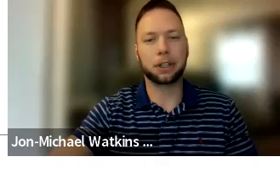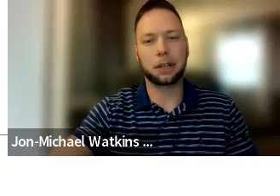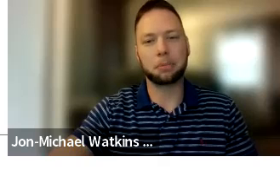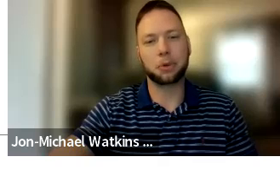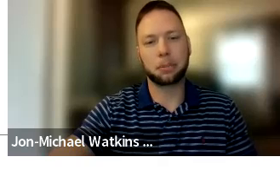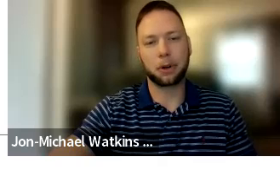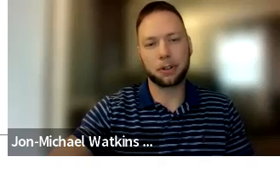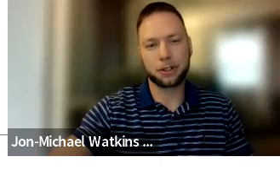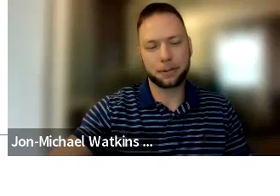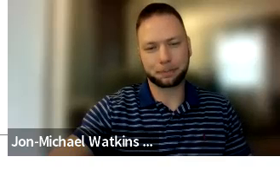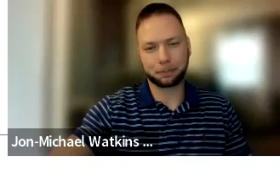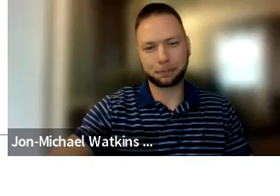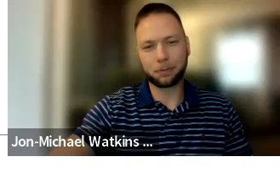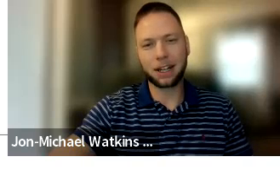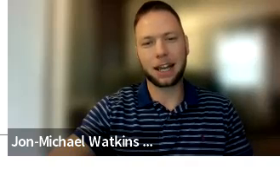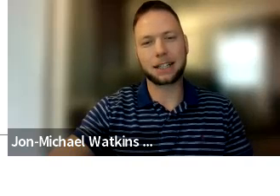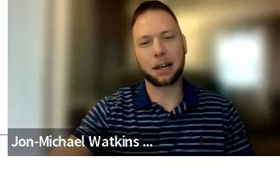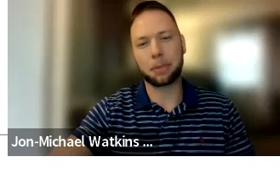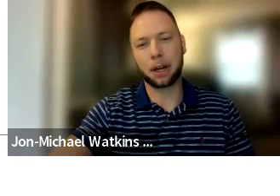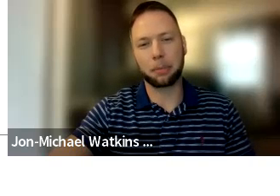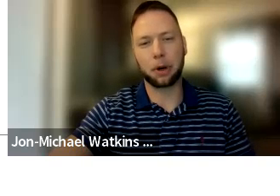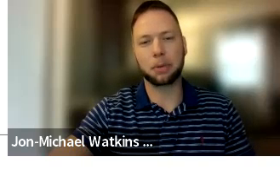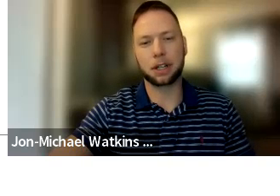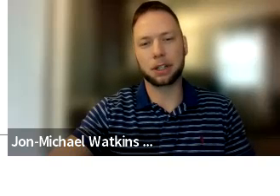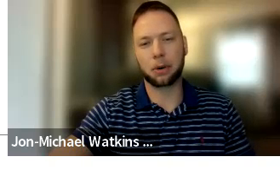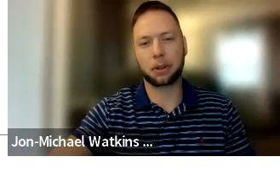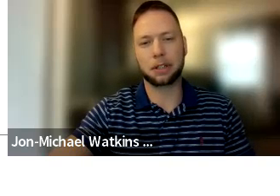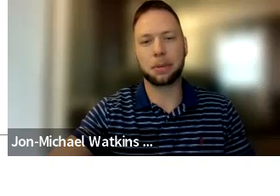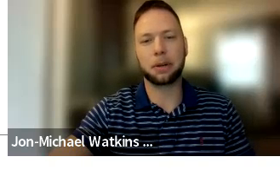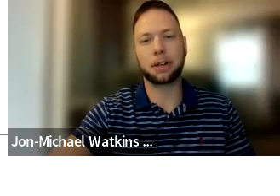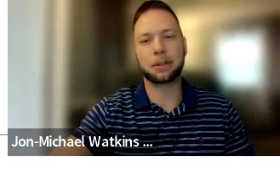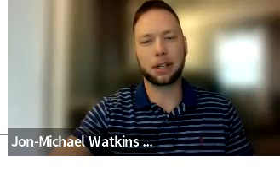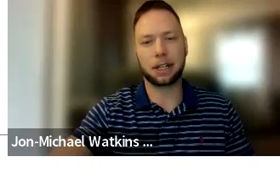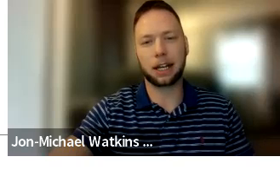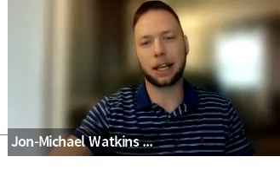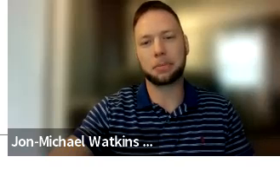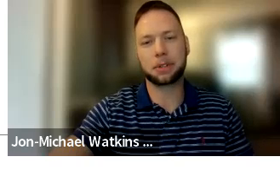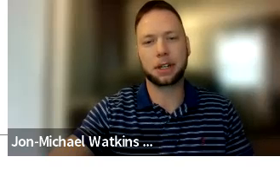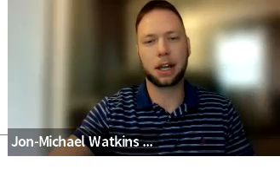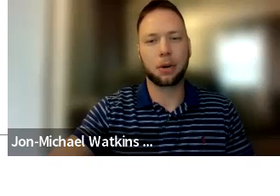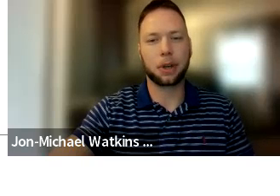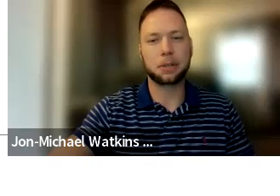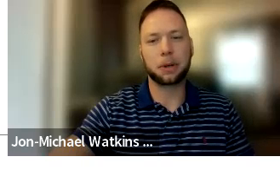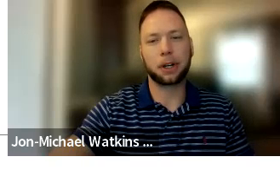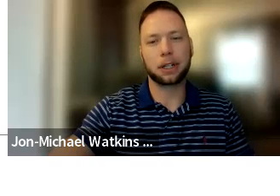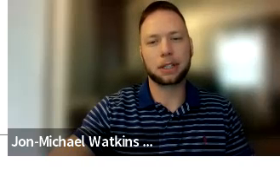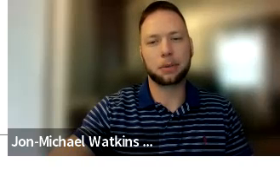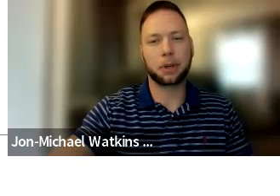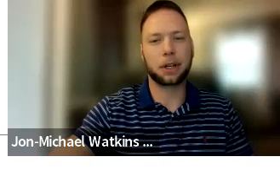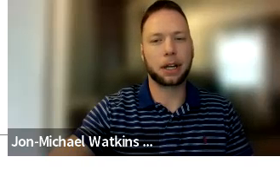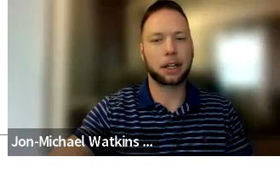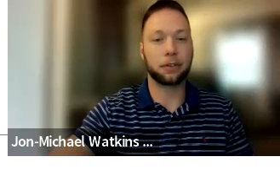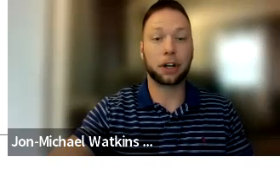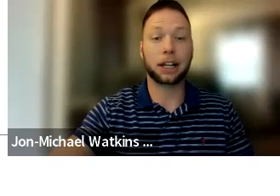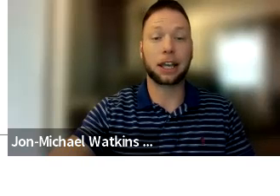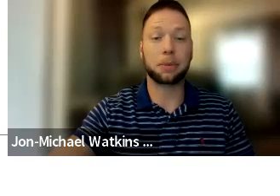flow freely between partners. Next up, Barb is going to talk with us a bit about some of the data gaps we experienced